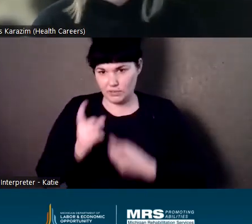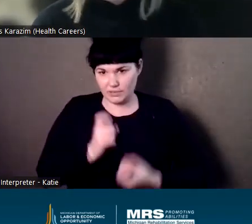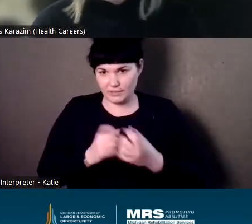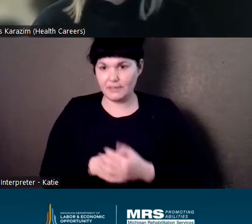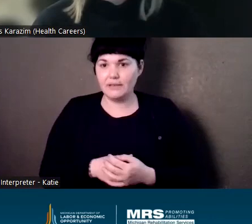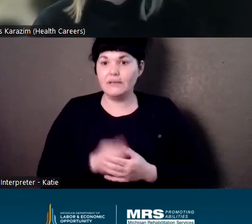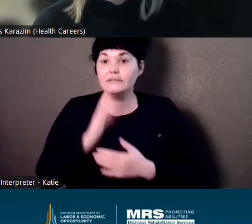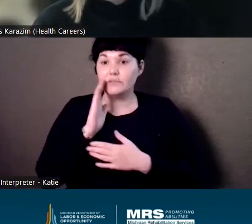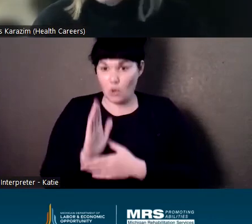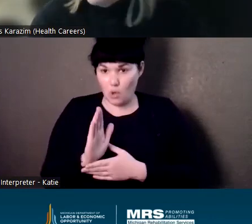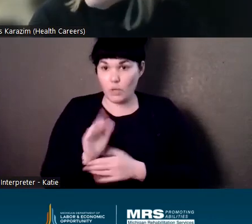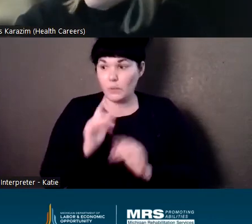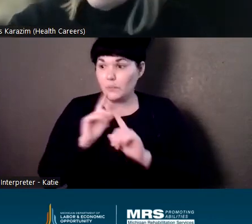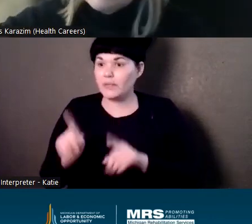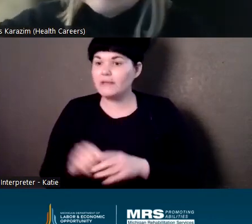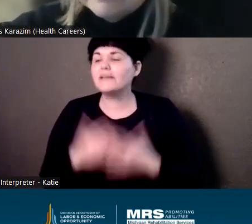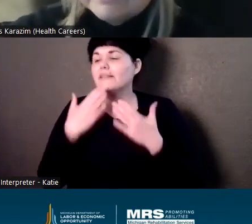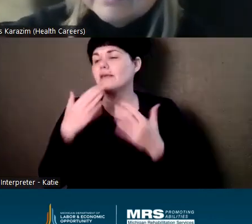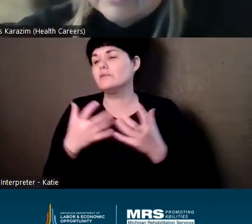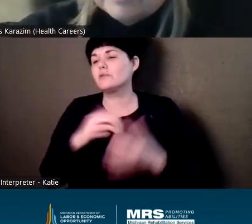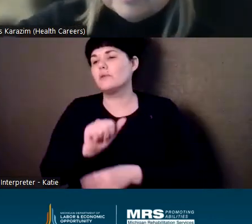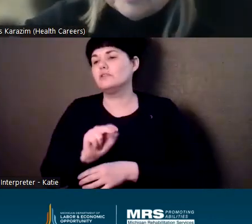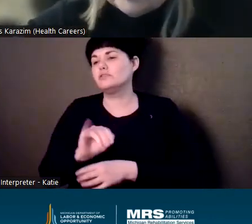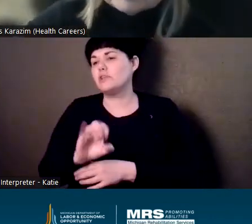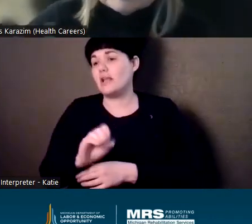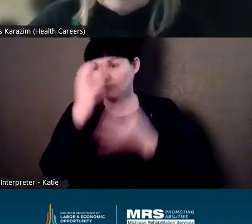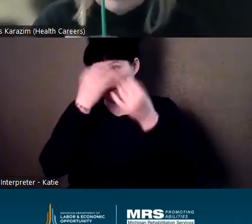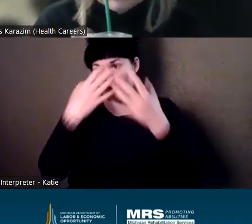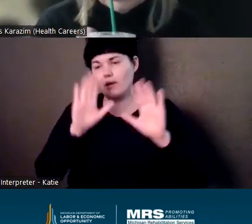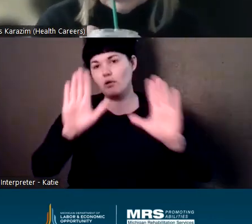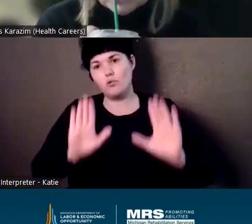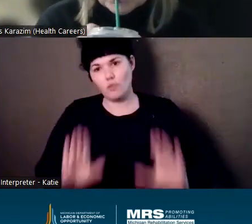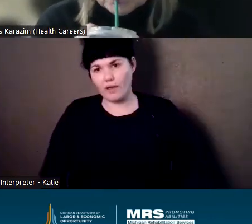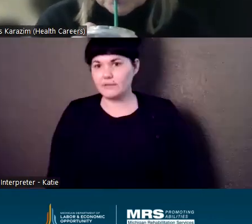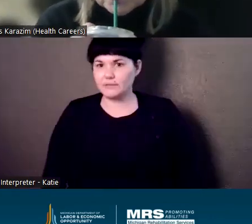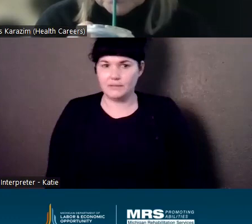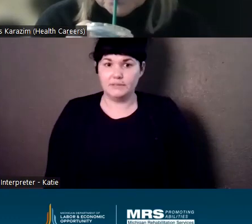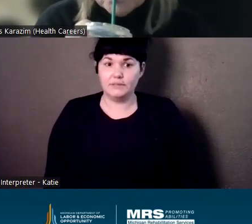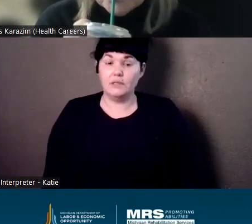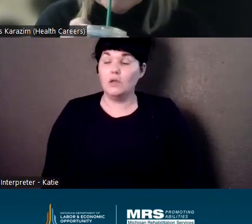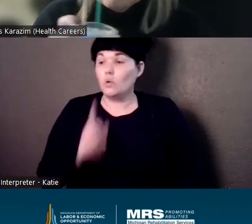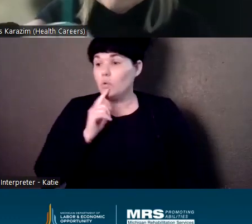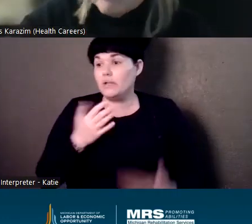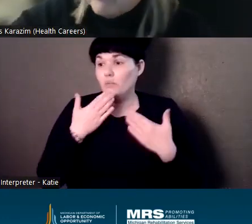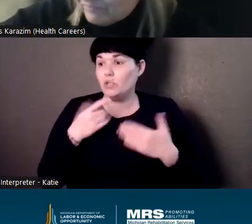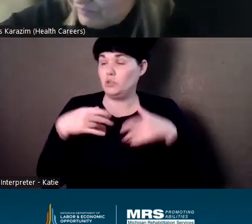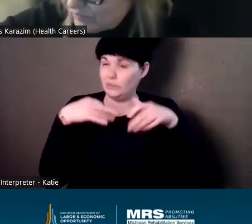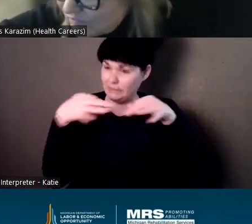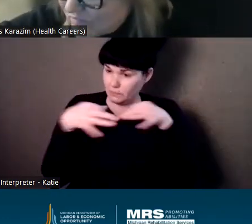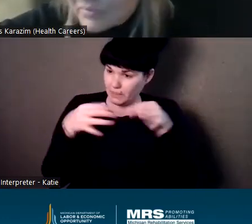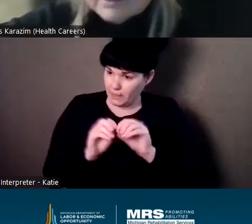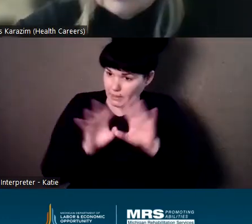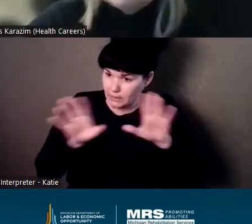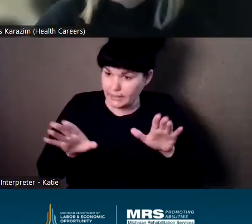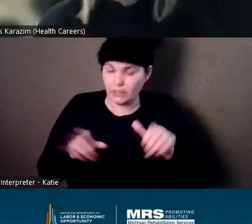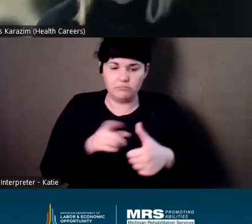those. Thank you so much, Janice. This was great information. I love the way you broke it down with patient direct